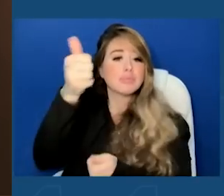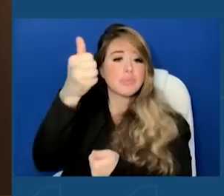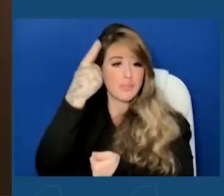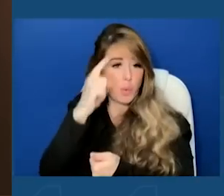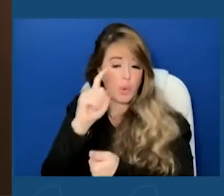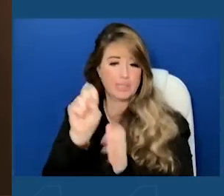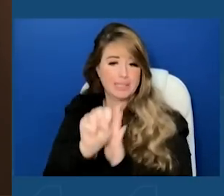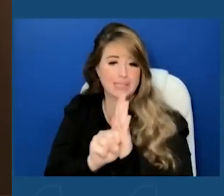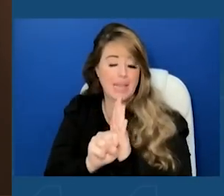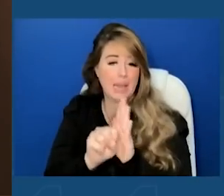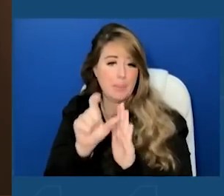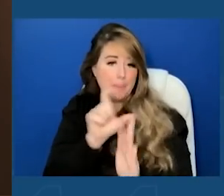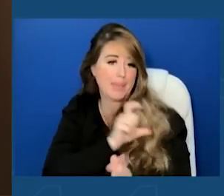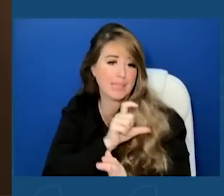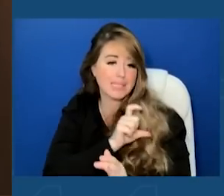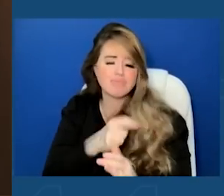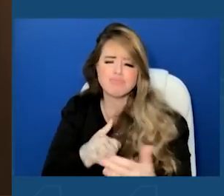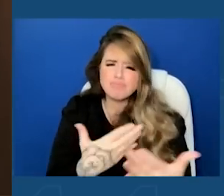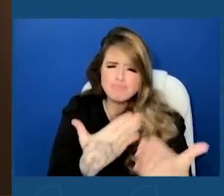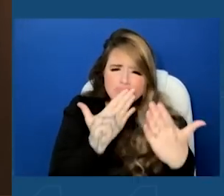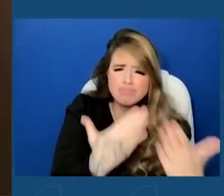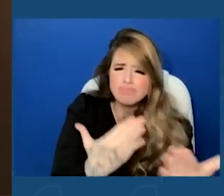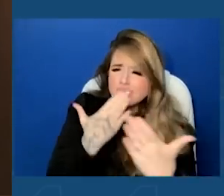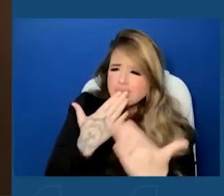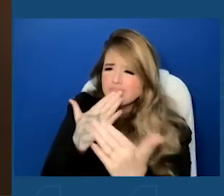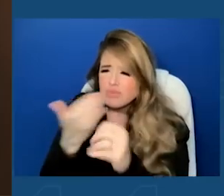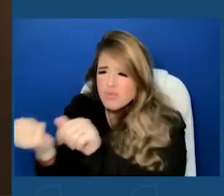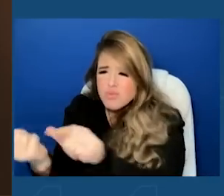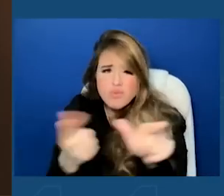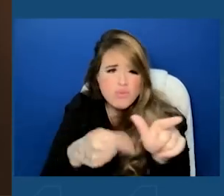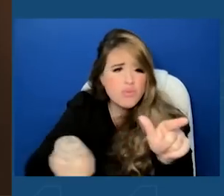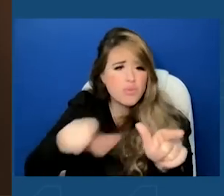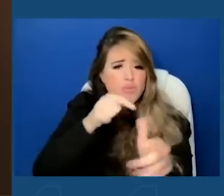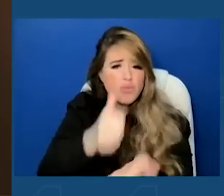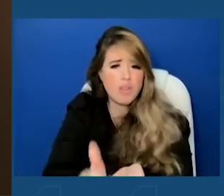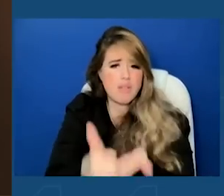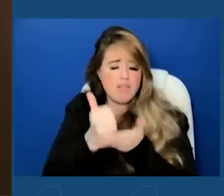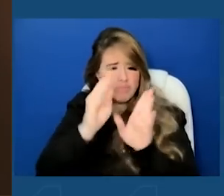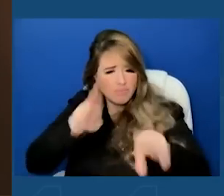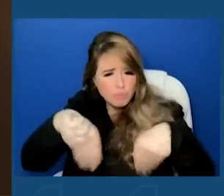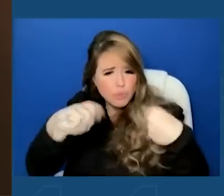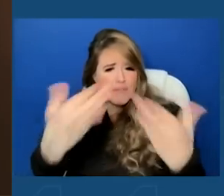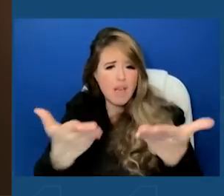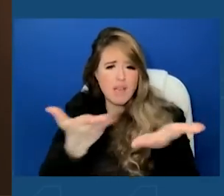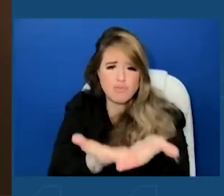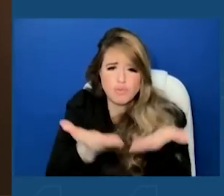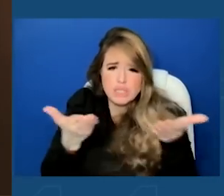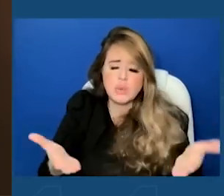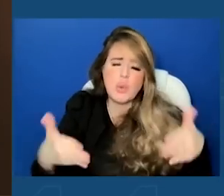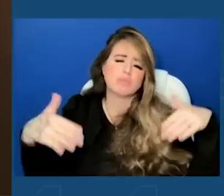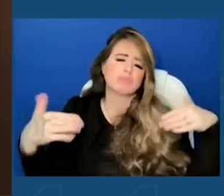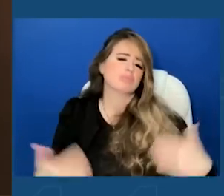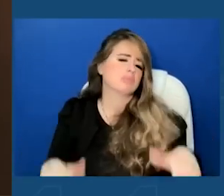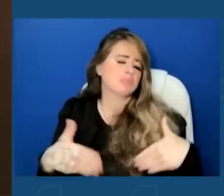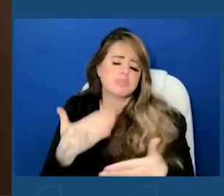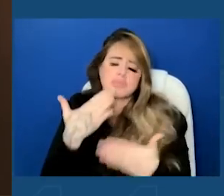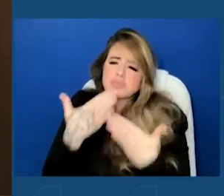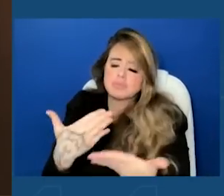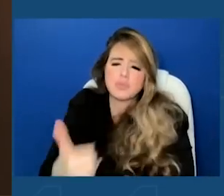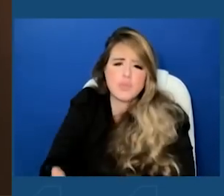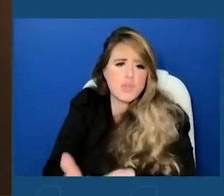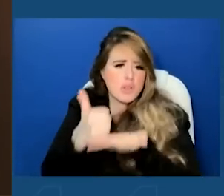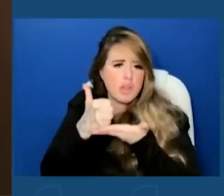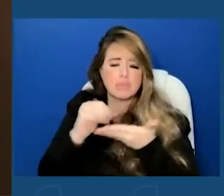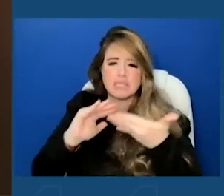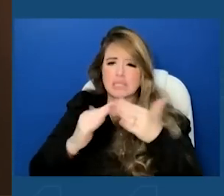them for the support of resources that they have provided to the City of Buffalo. We have also